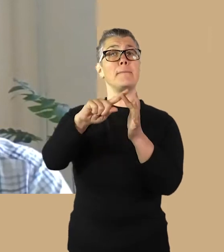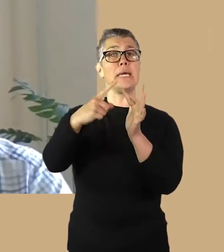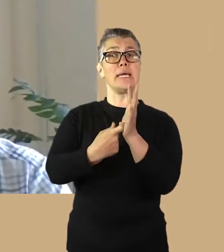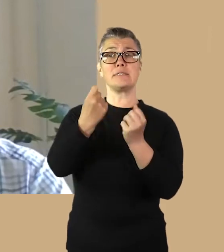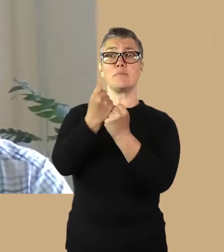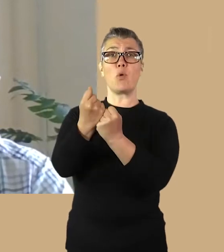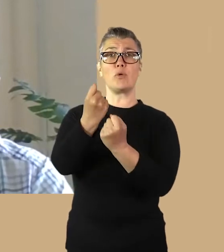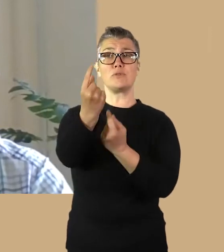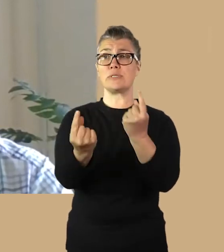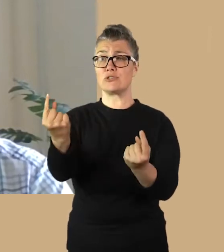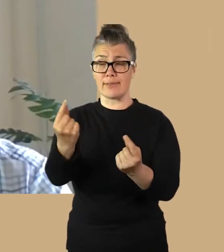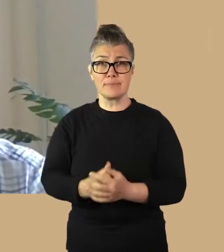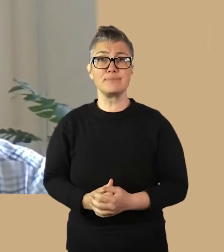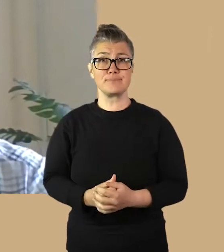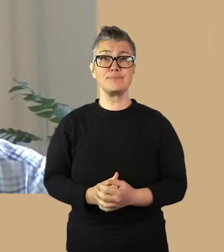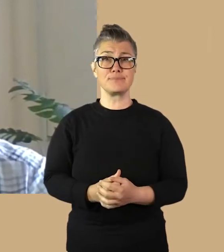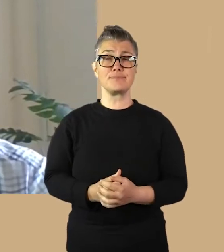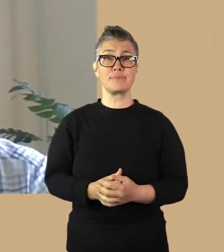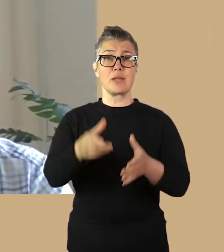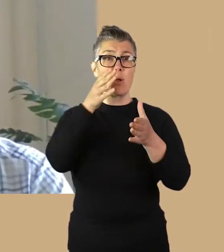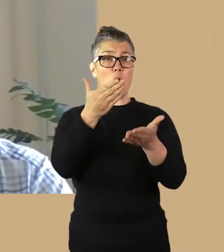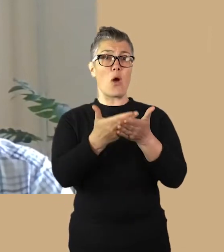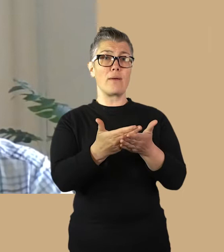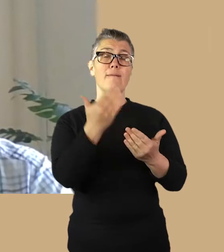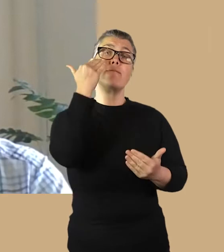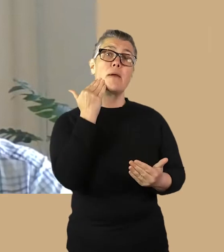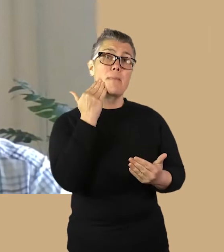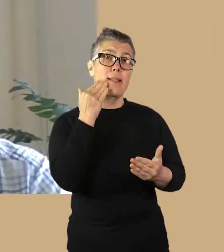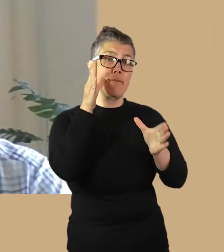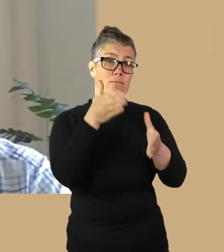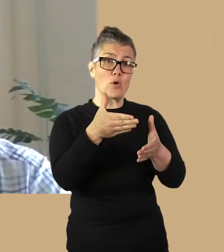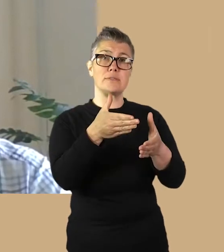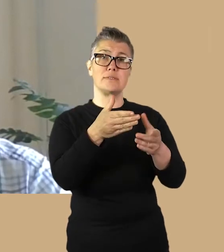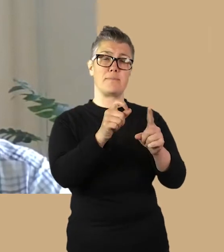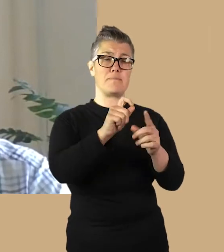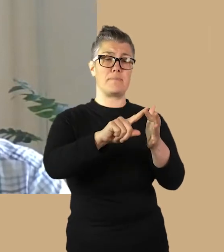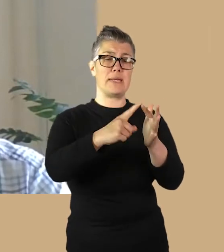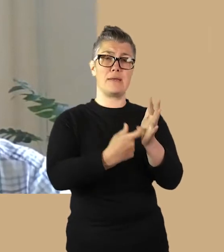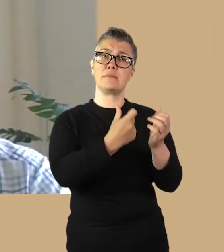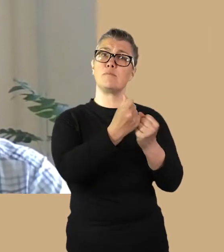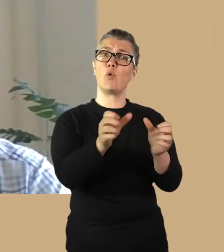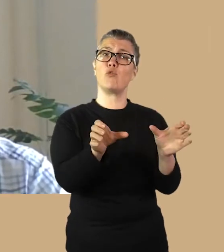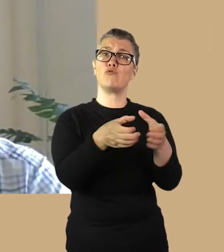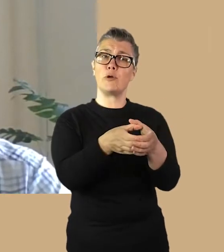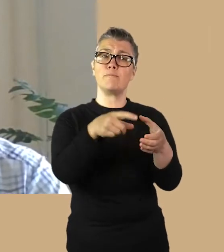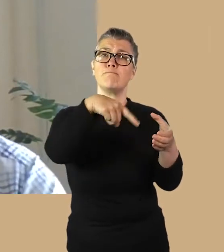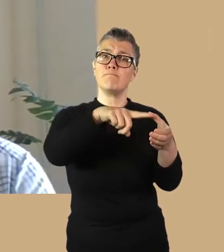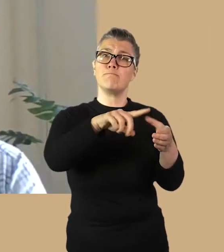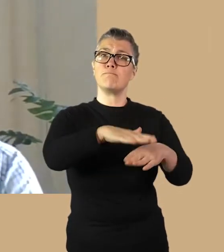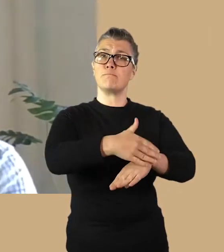to offer peer support to one another, and is working on a female-focused offshoot of the peer support